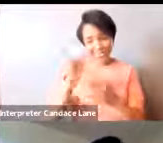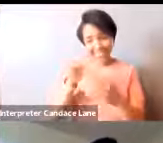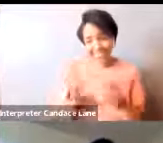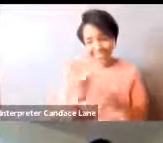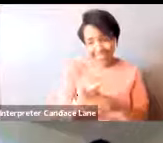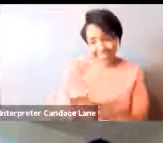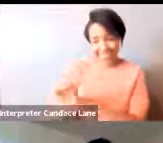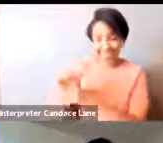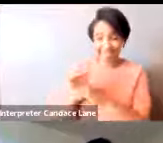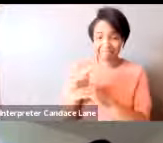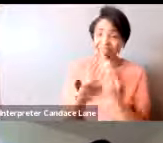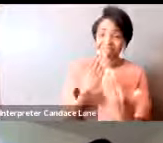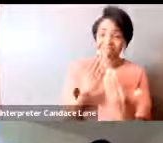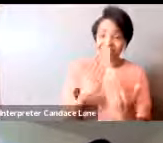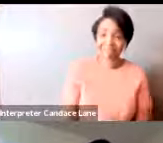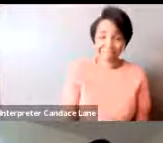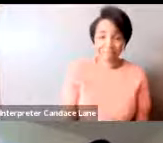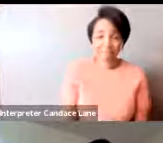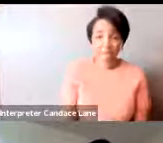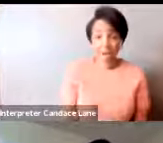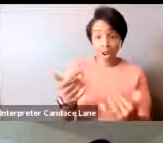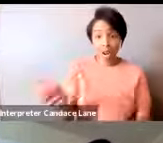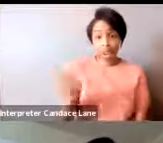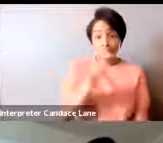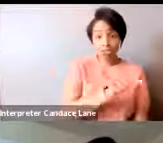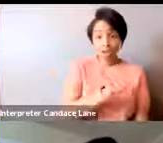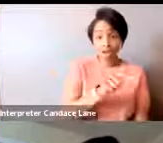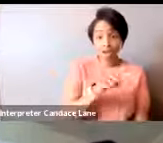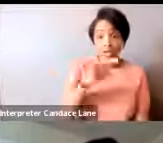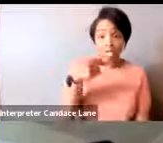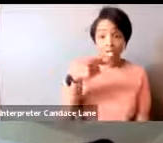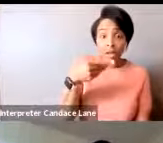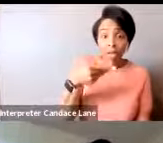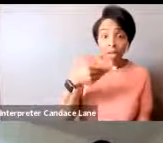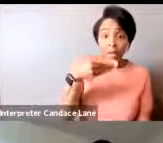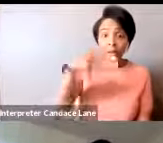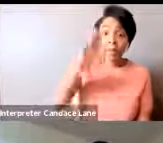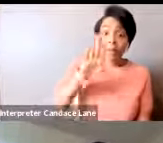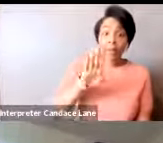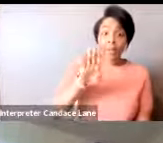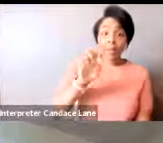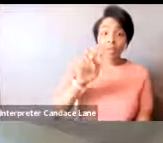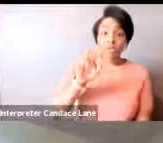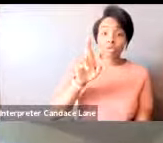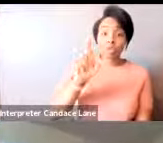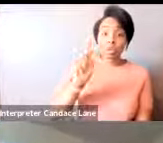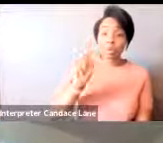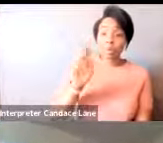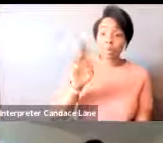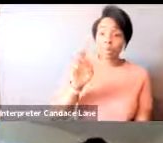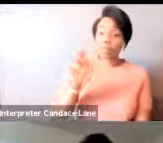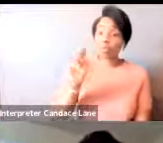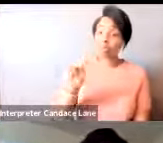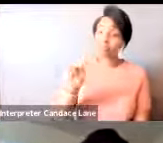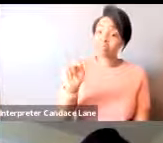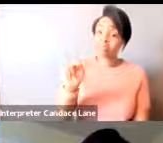I'd now like to turn it over to Bertrand Benon, Chair of Lehman College's Department of Africana